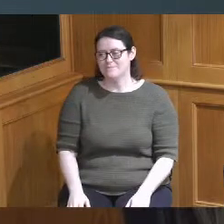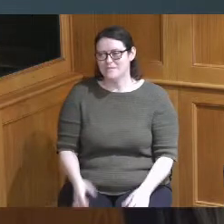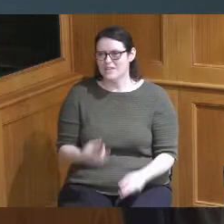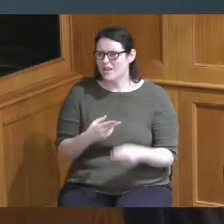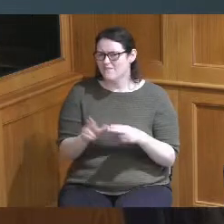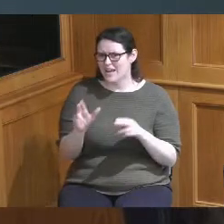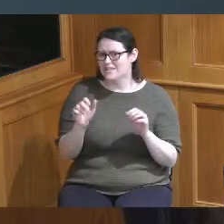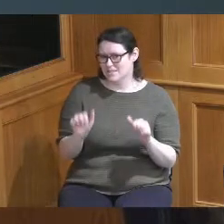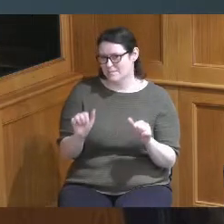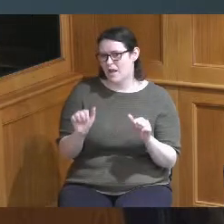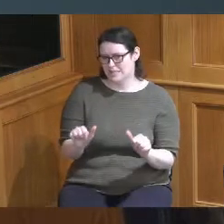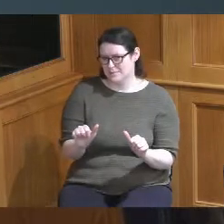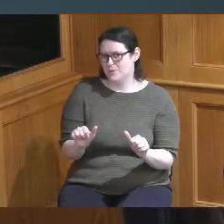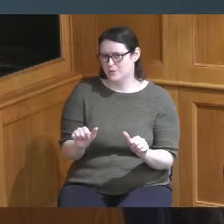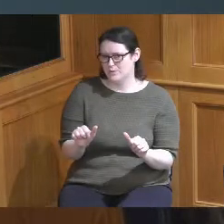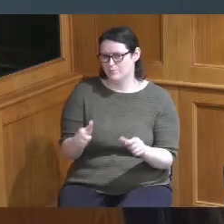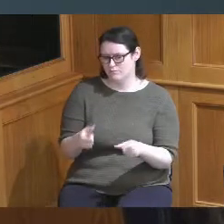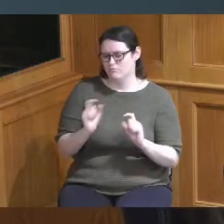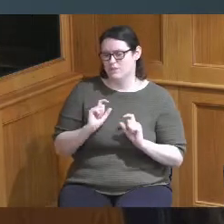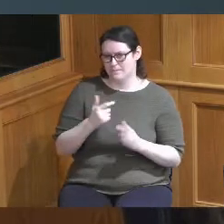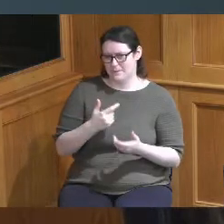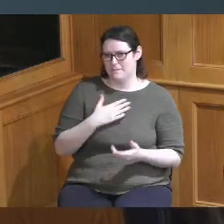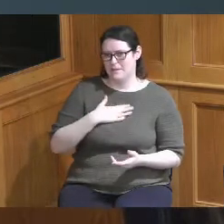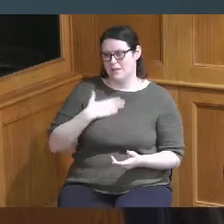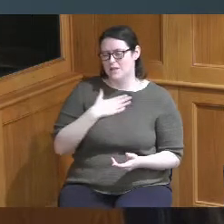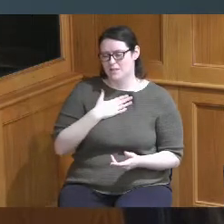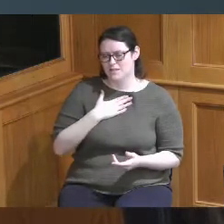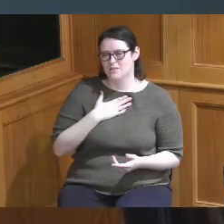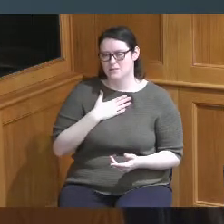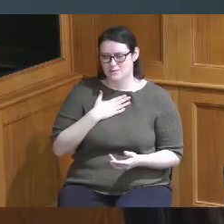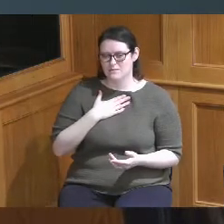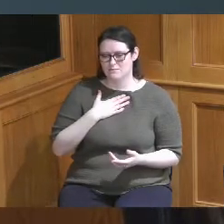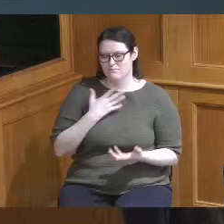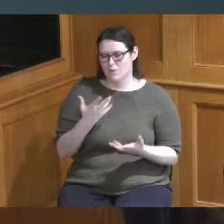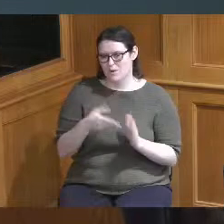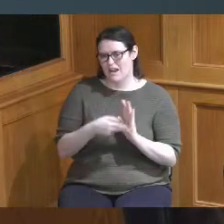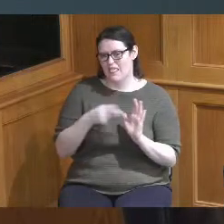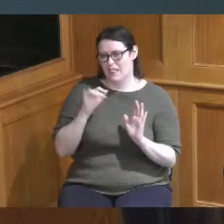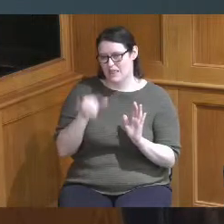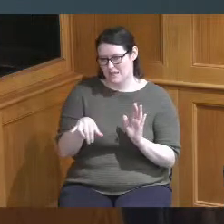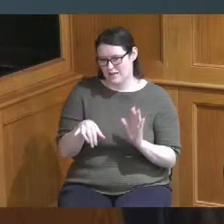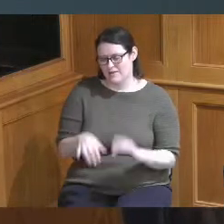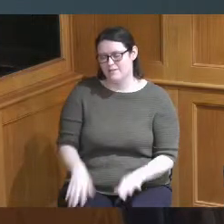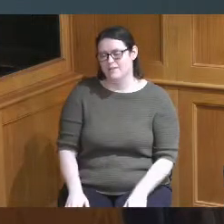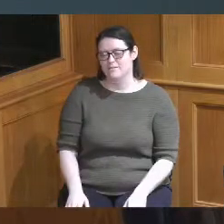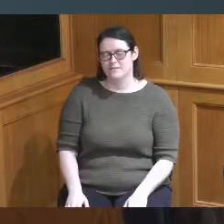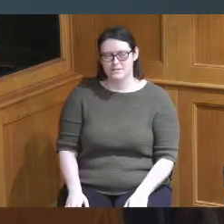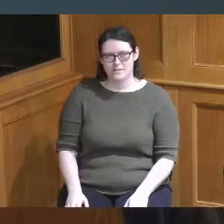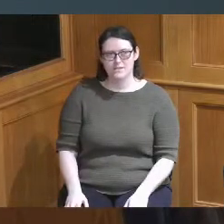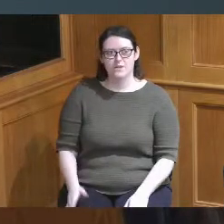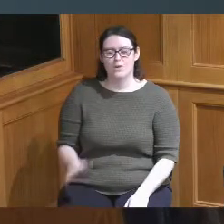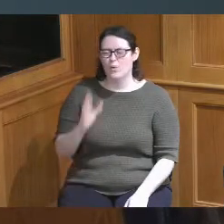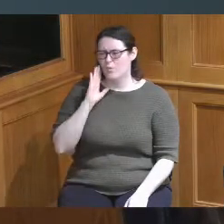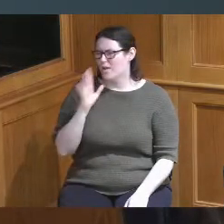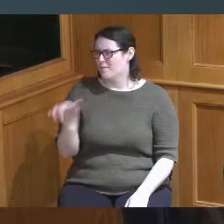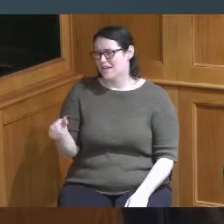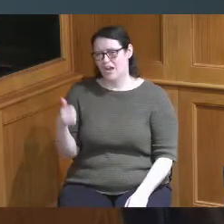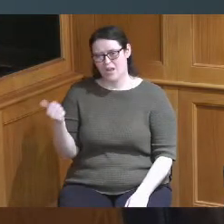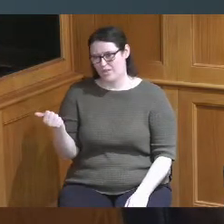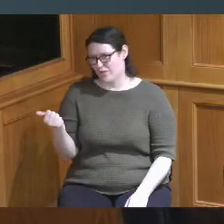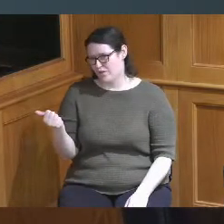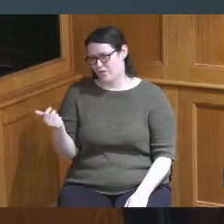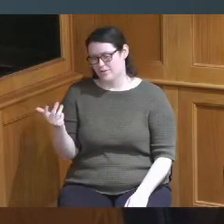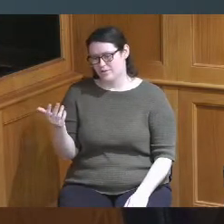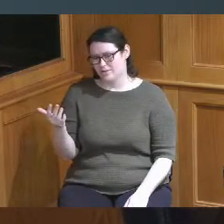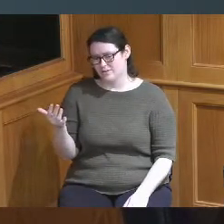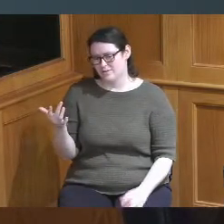quickly as possible. So I wanted to highlight that as well. So there'll be